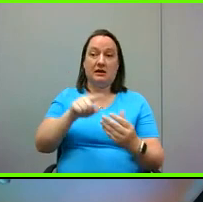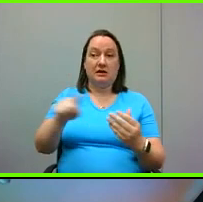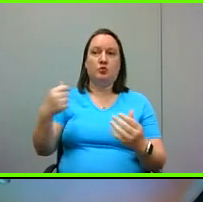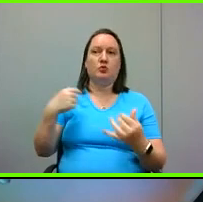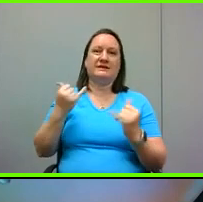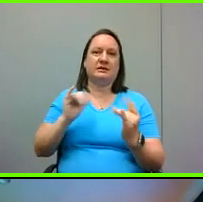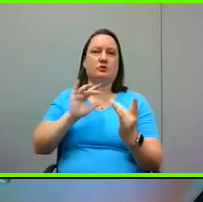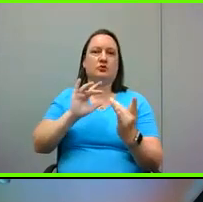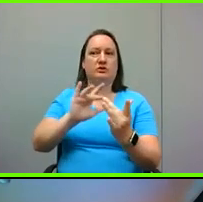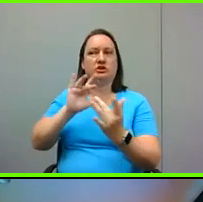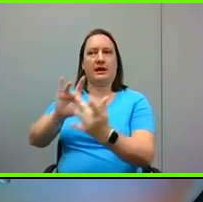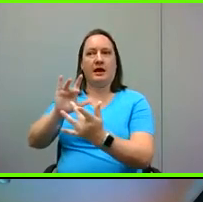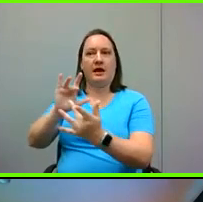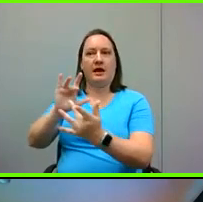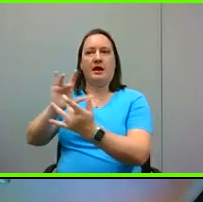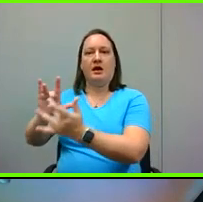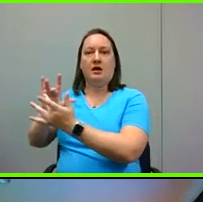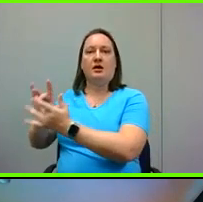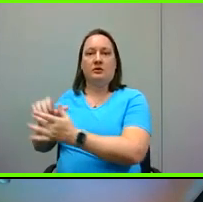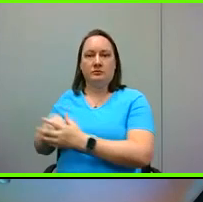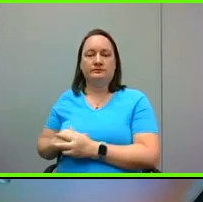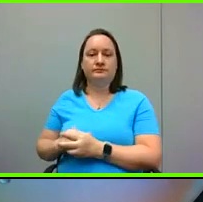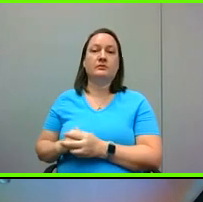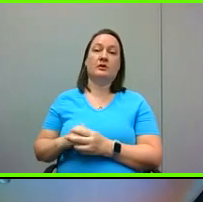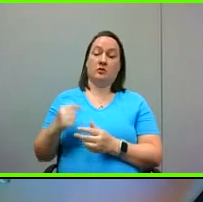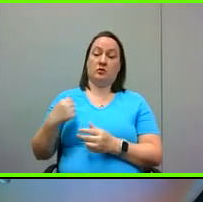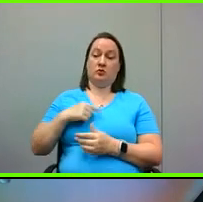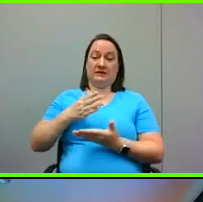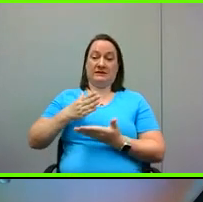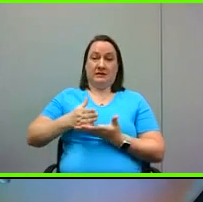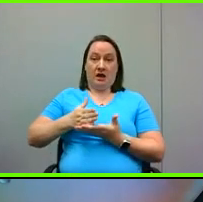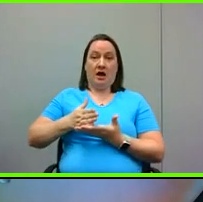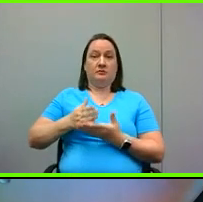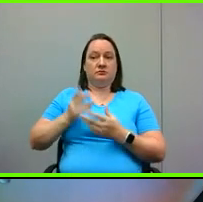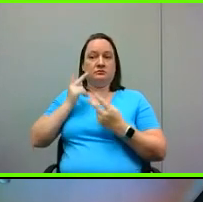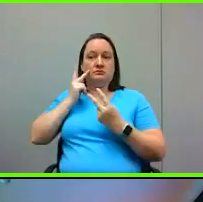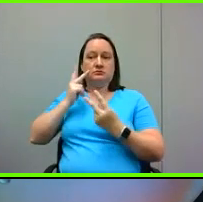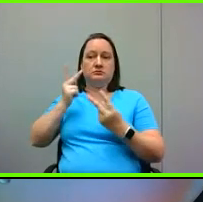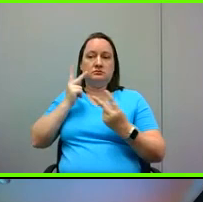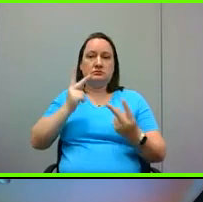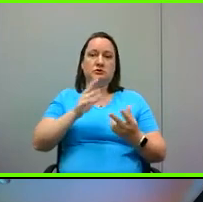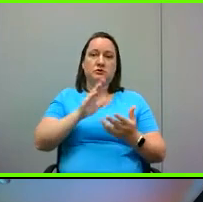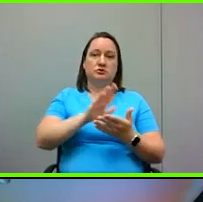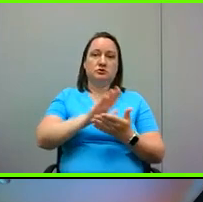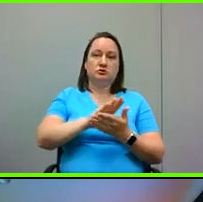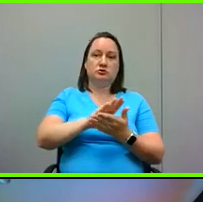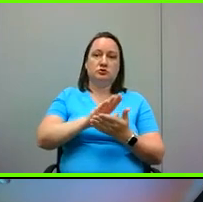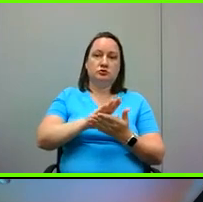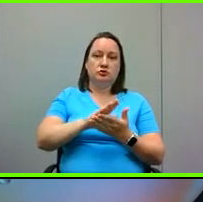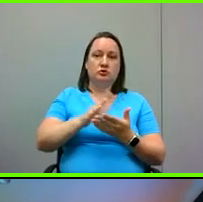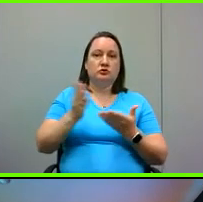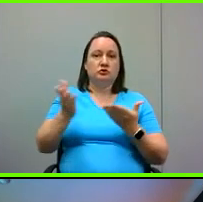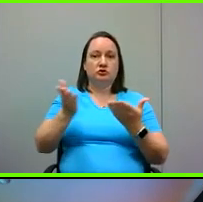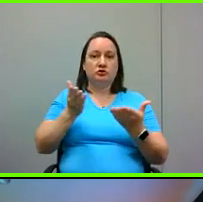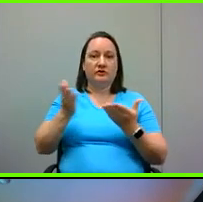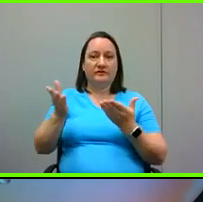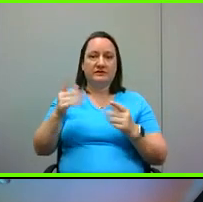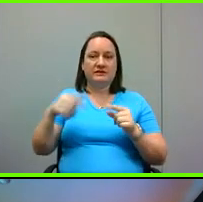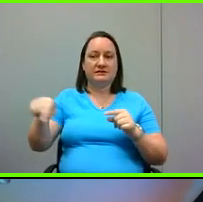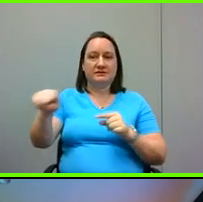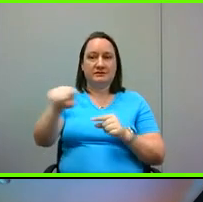stop face-to-face services, when schools stop, we did have a good number of students that were continuing to connect with